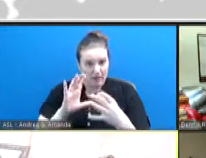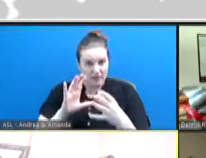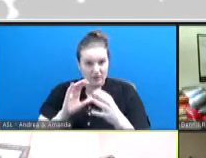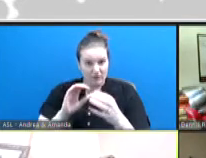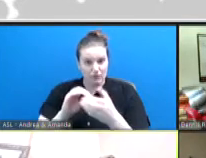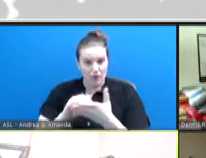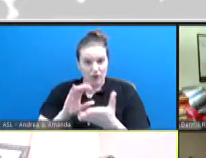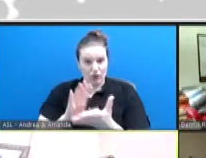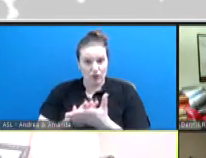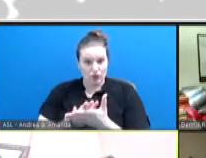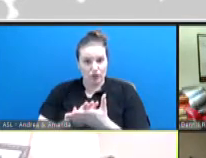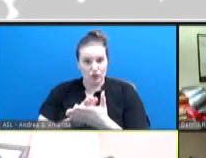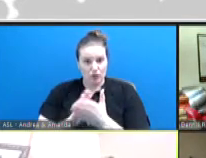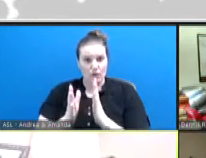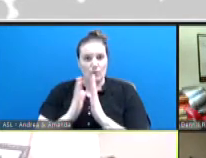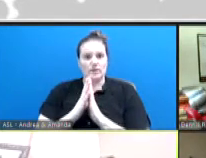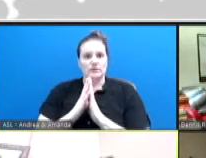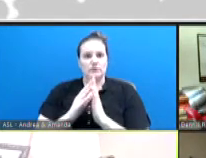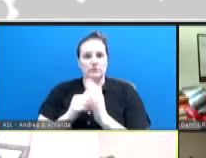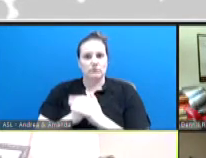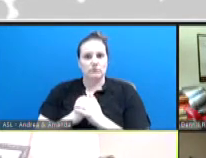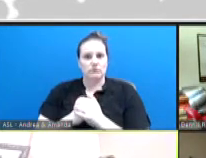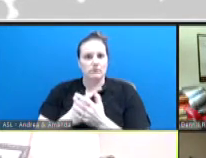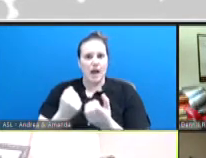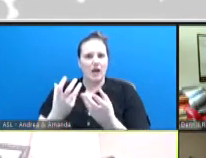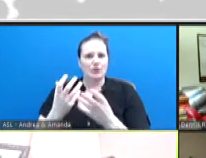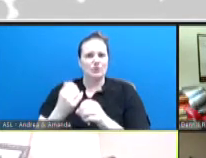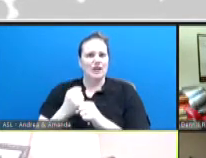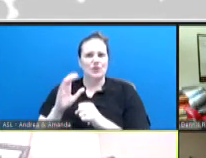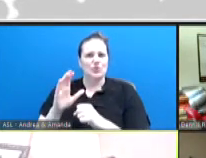Mm-hmm. Release of record requests. So how do you get your records?